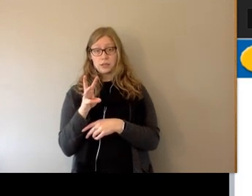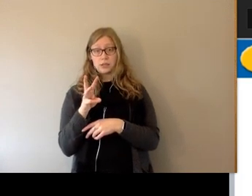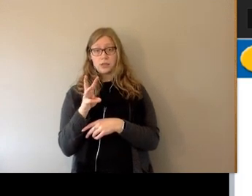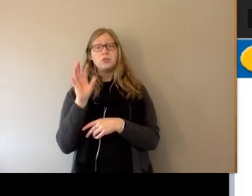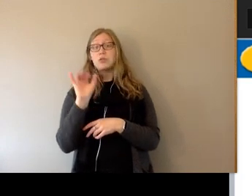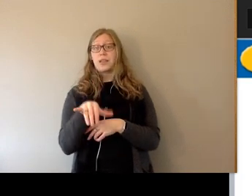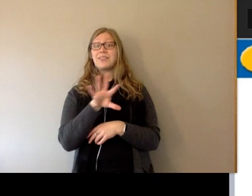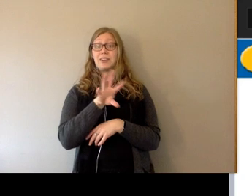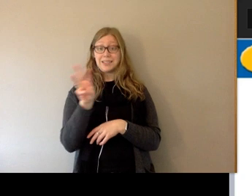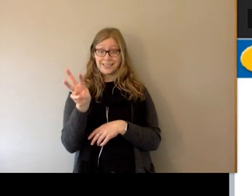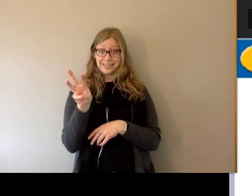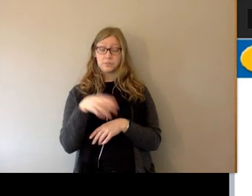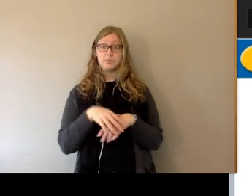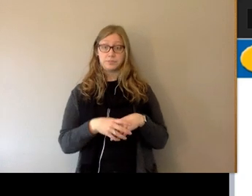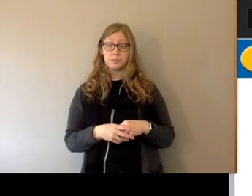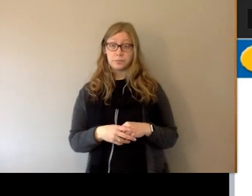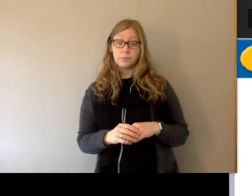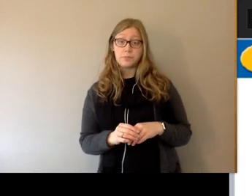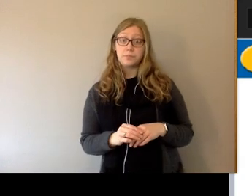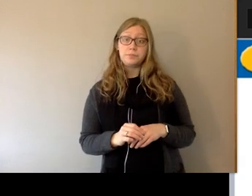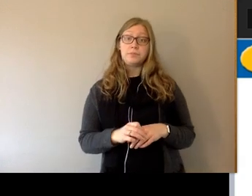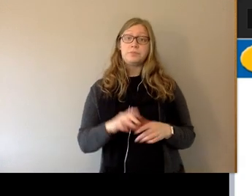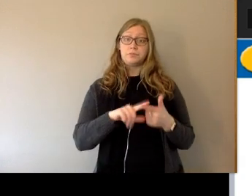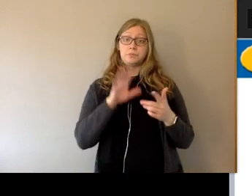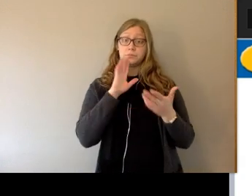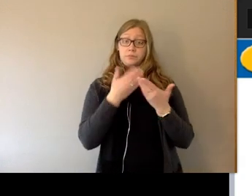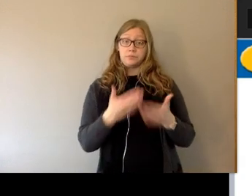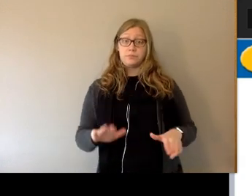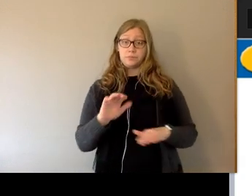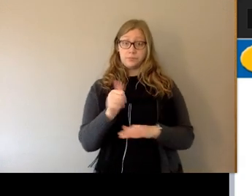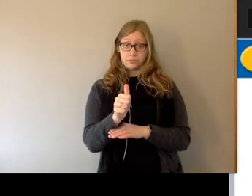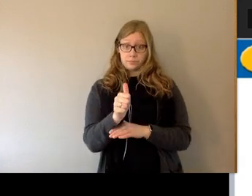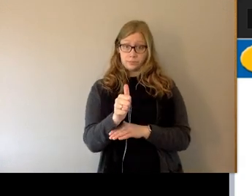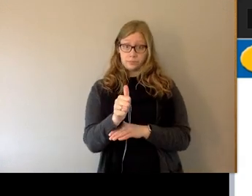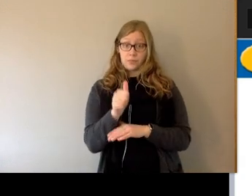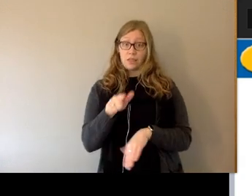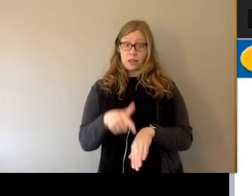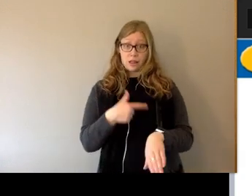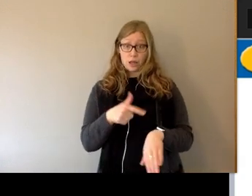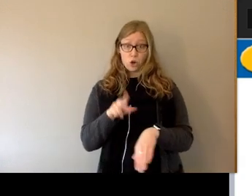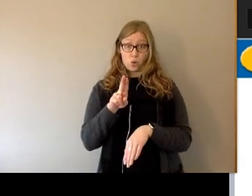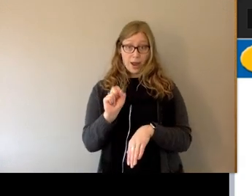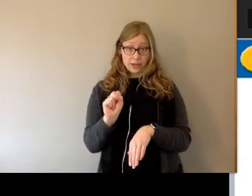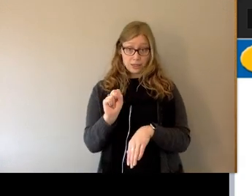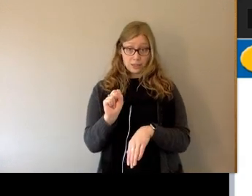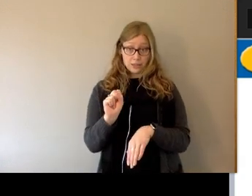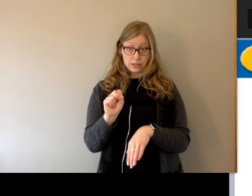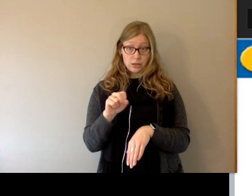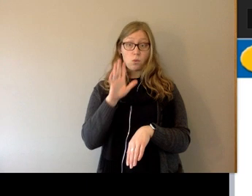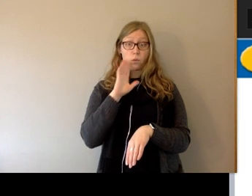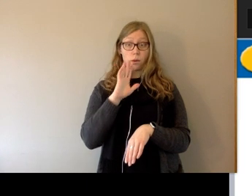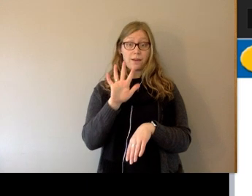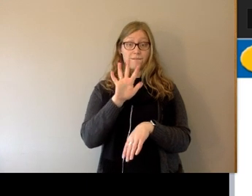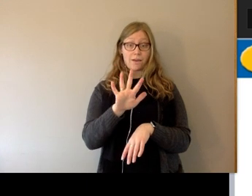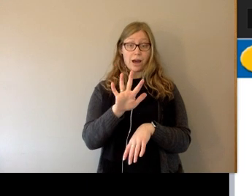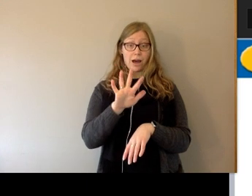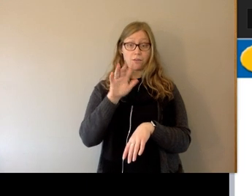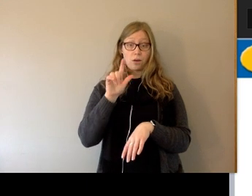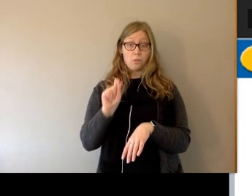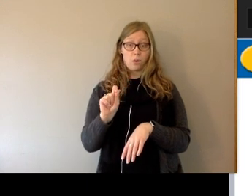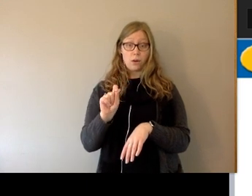going to divide by 10. And this length US is going to be 5.6. And we don't